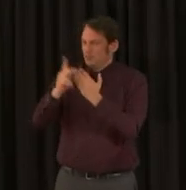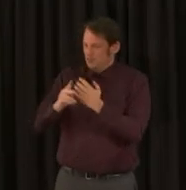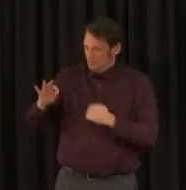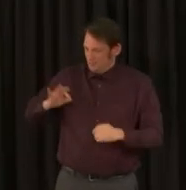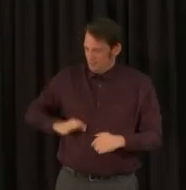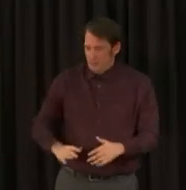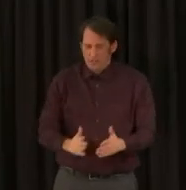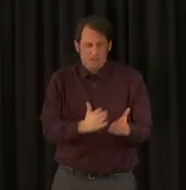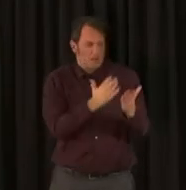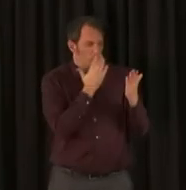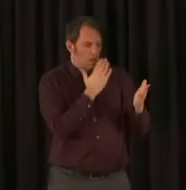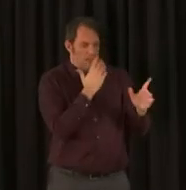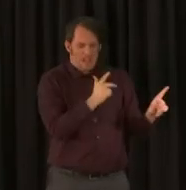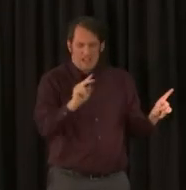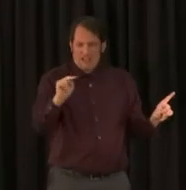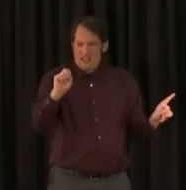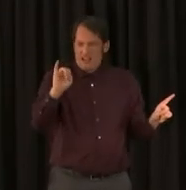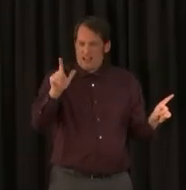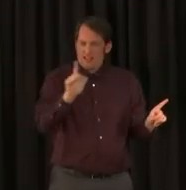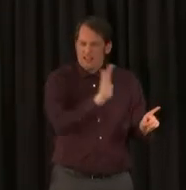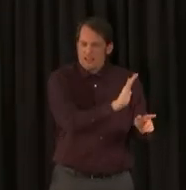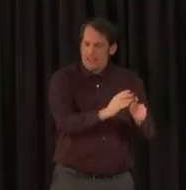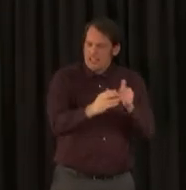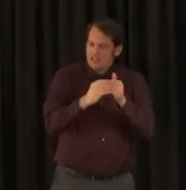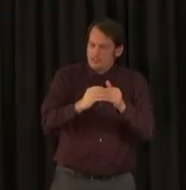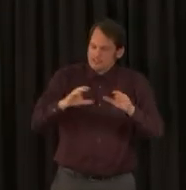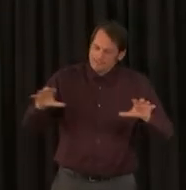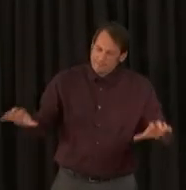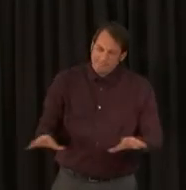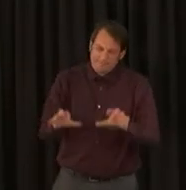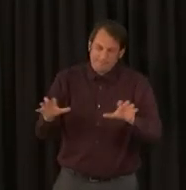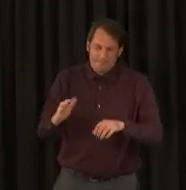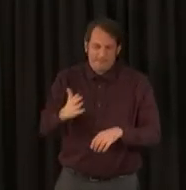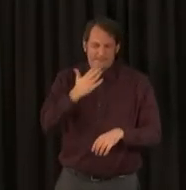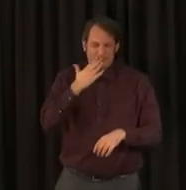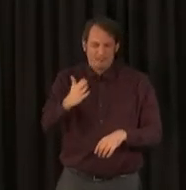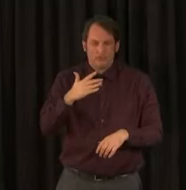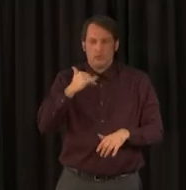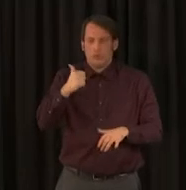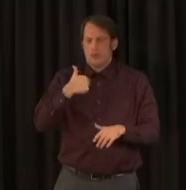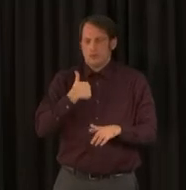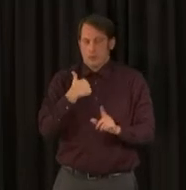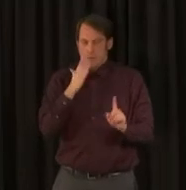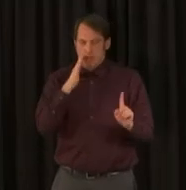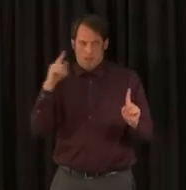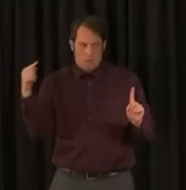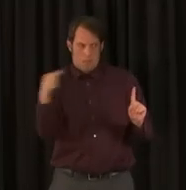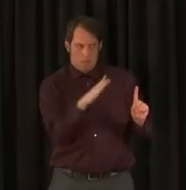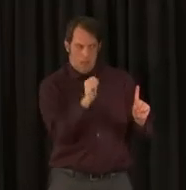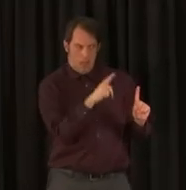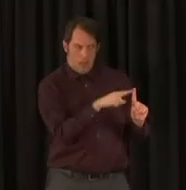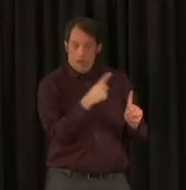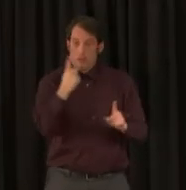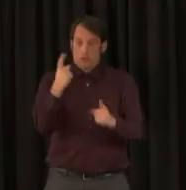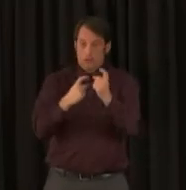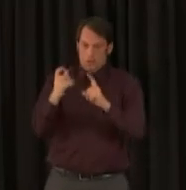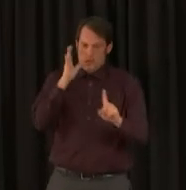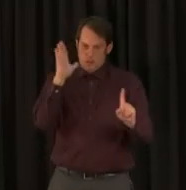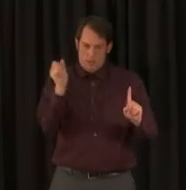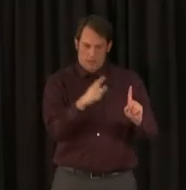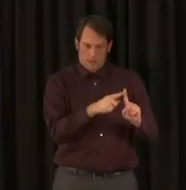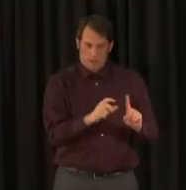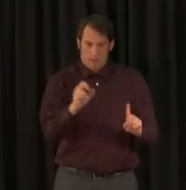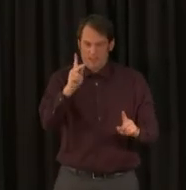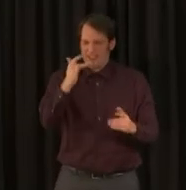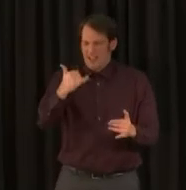want to thank you for your leadership on this, and we'll come back to you for questions and conversation. Christy's going to bring in our next two